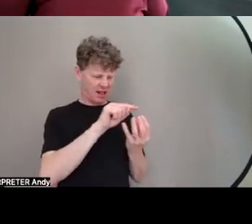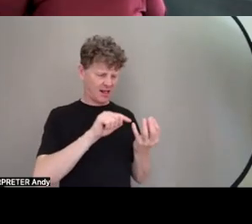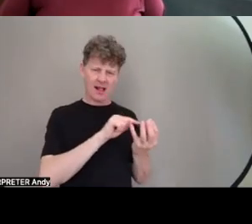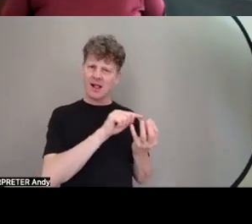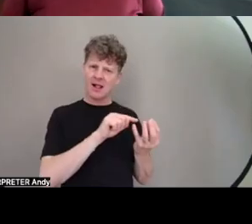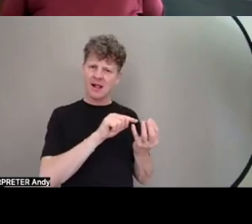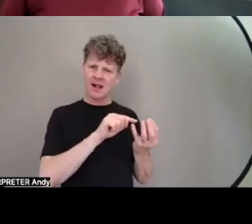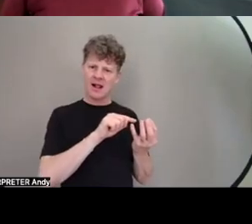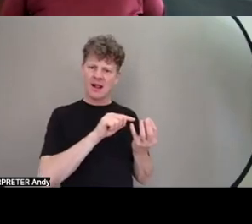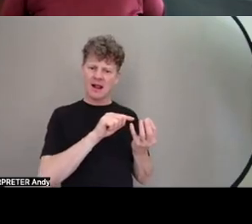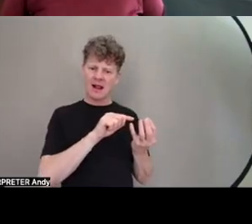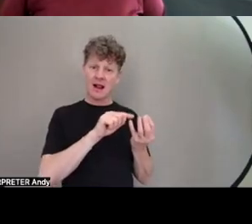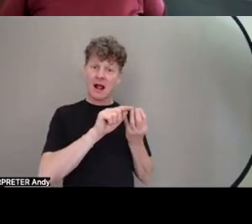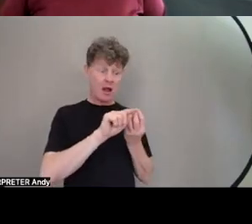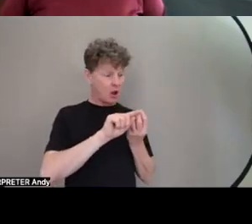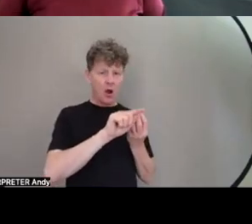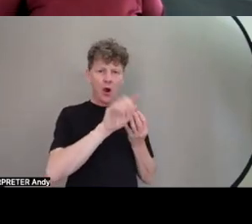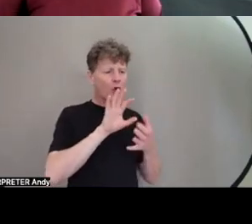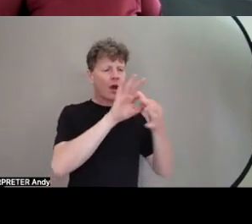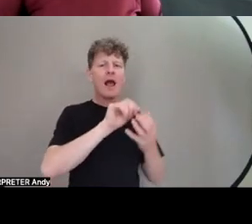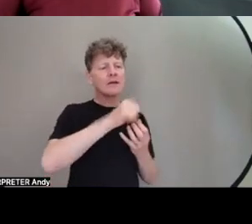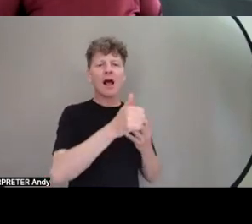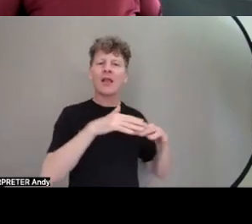fewer connecting bridges to other networks.